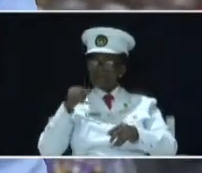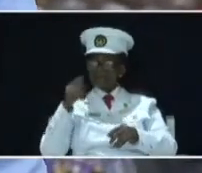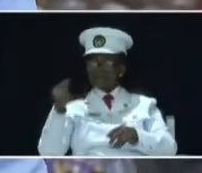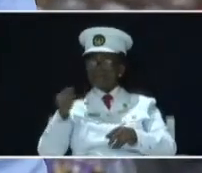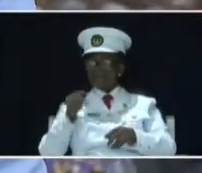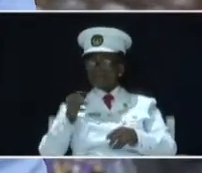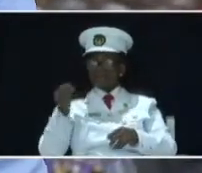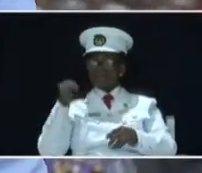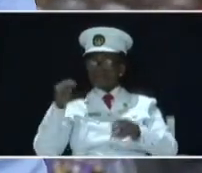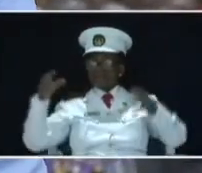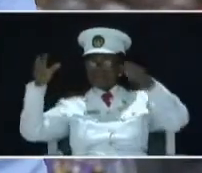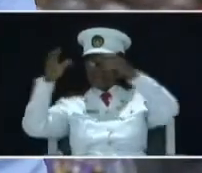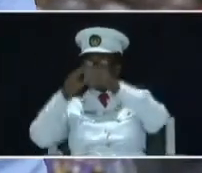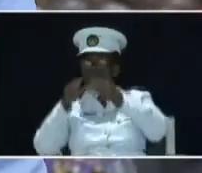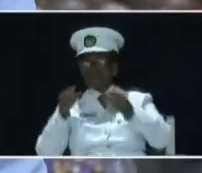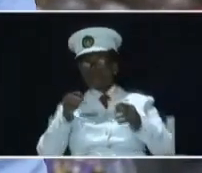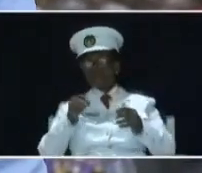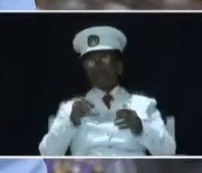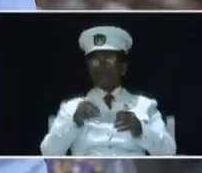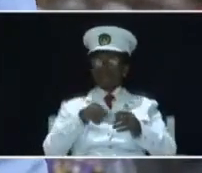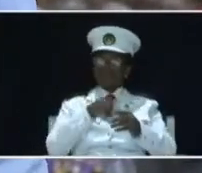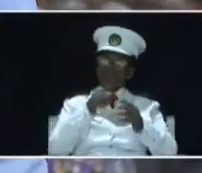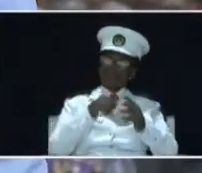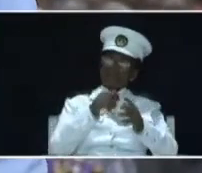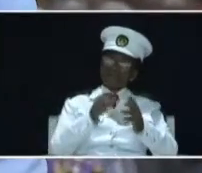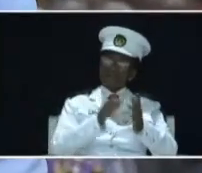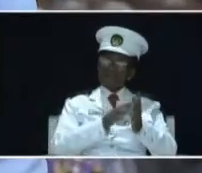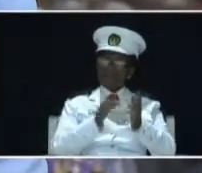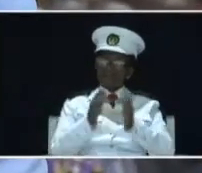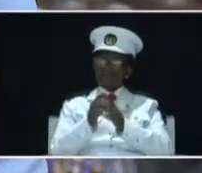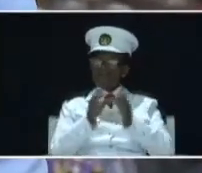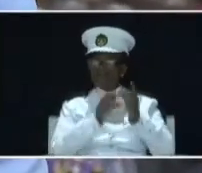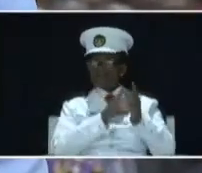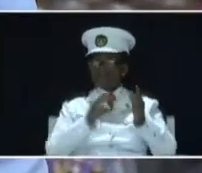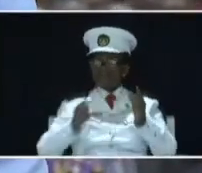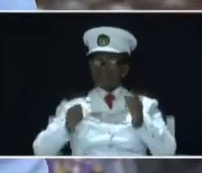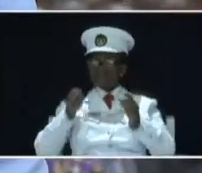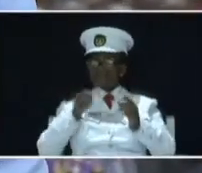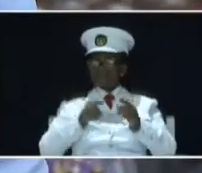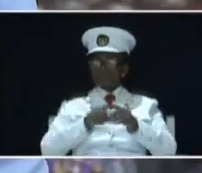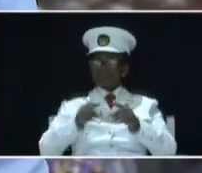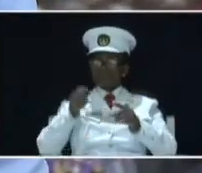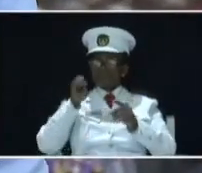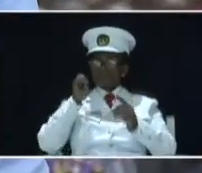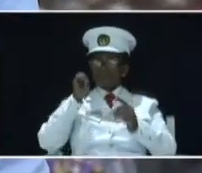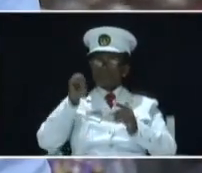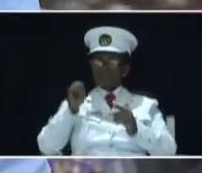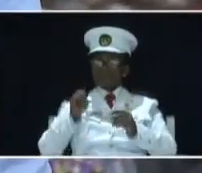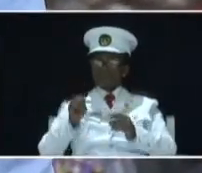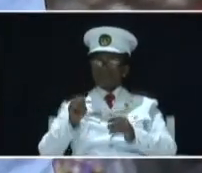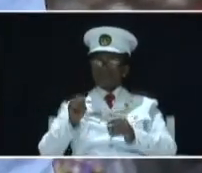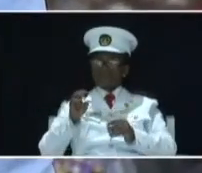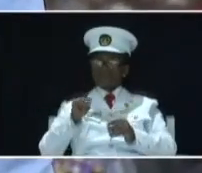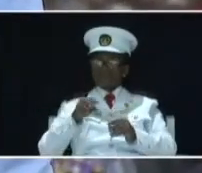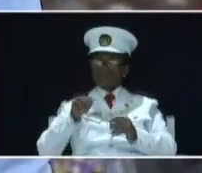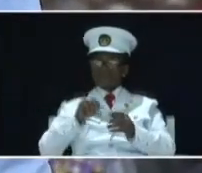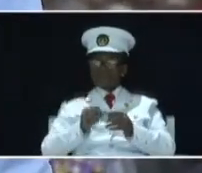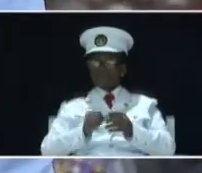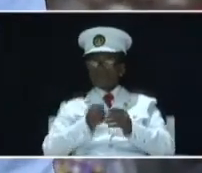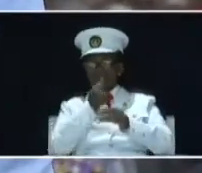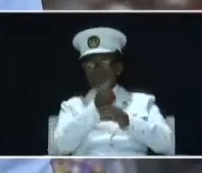Jesus Christ, but he climbed to a mountain and began to